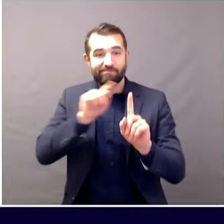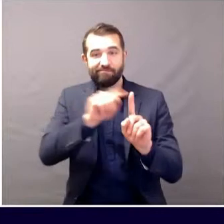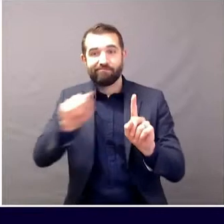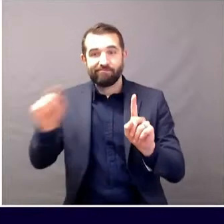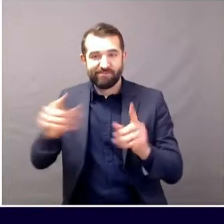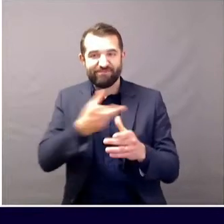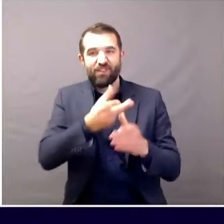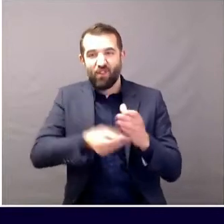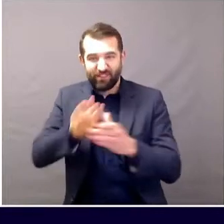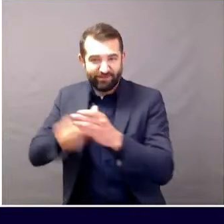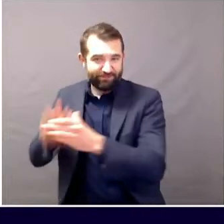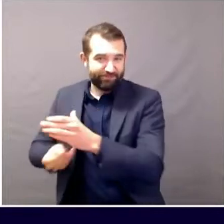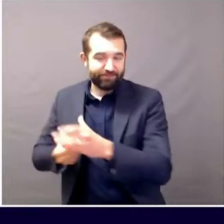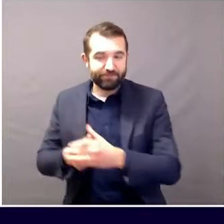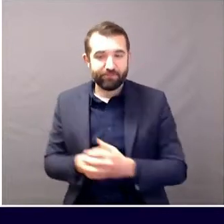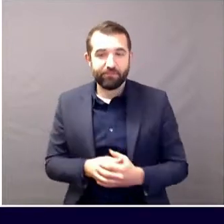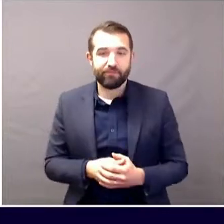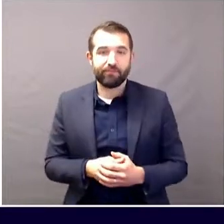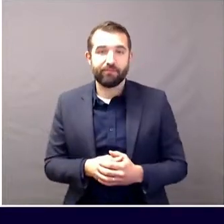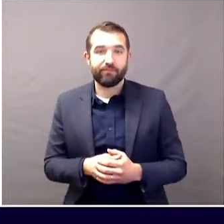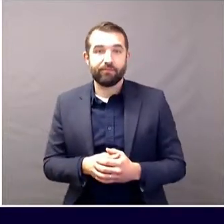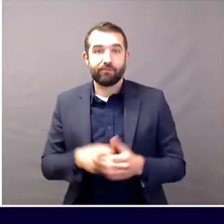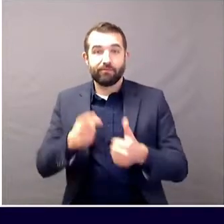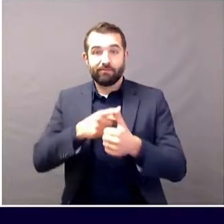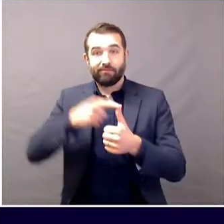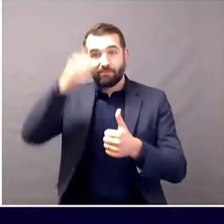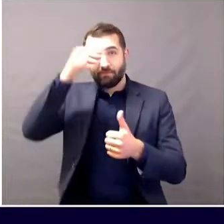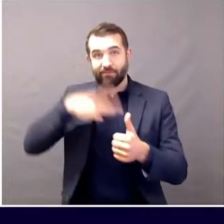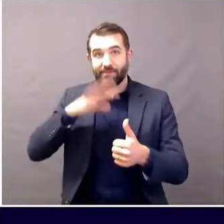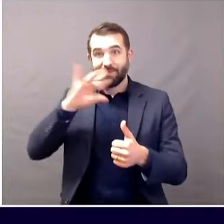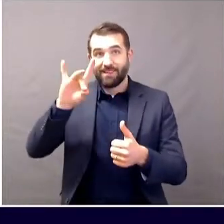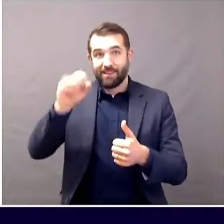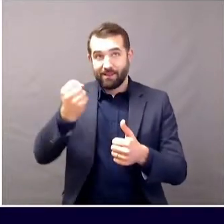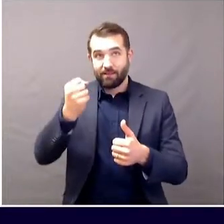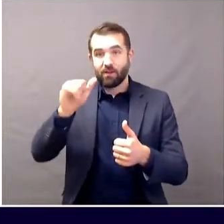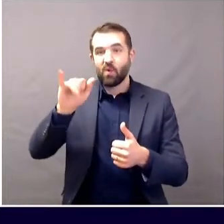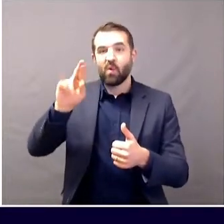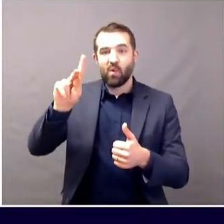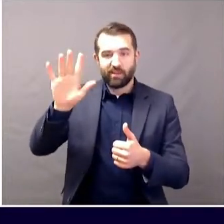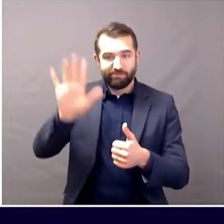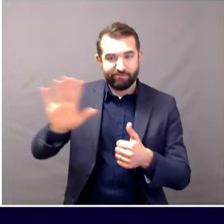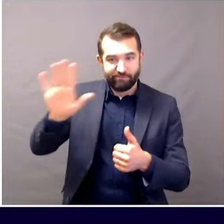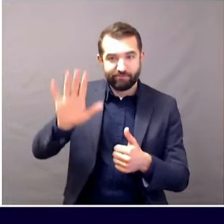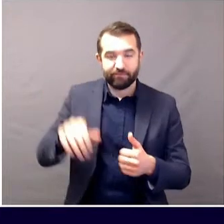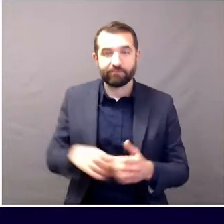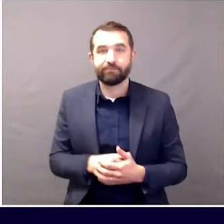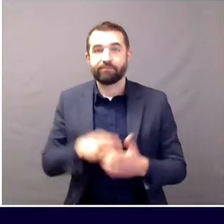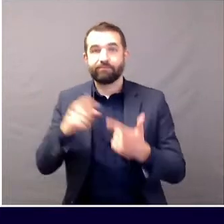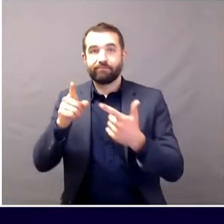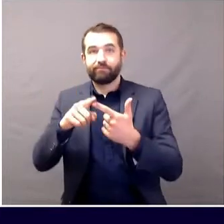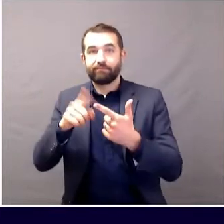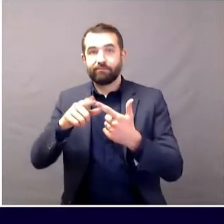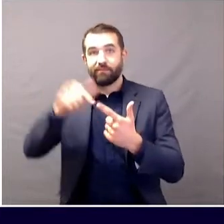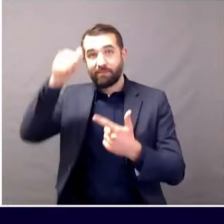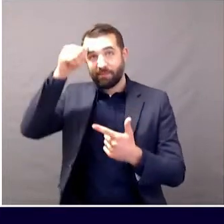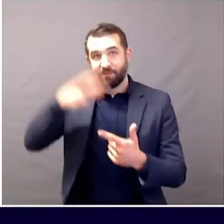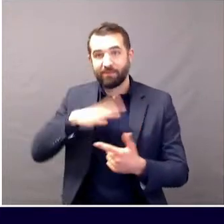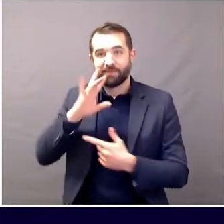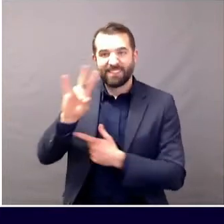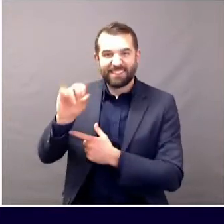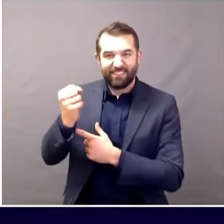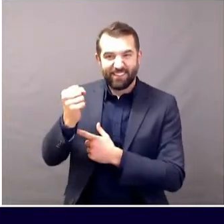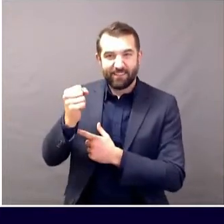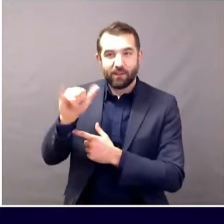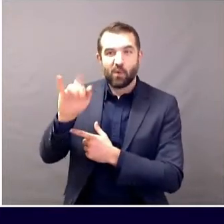COVID-19. One was a man in his 80s from York County. Another was a man in his 70s, also from